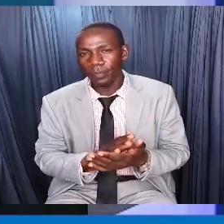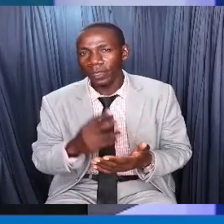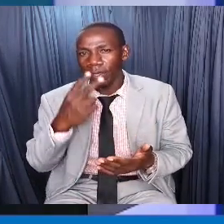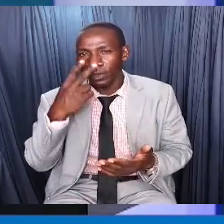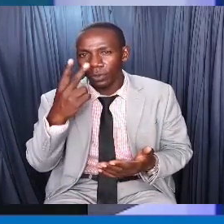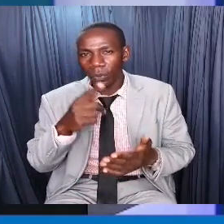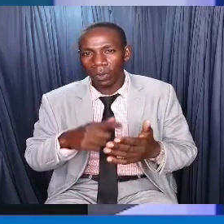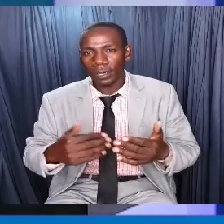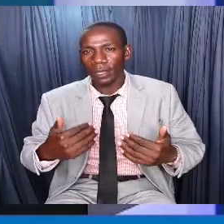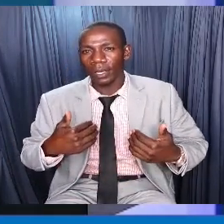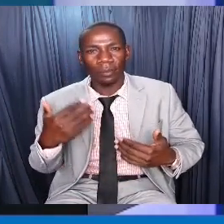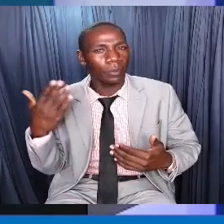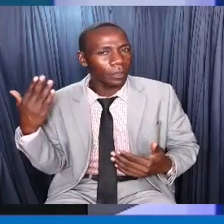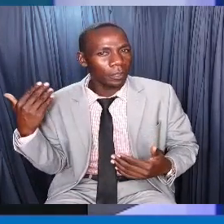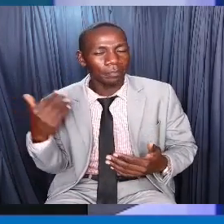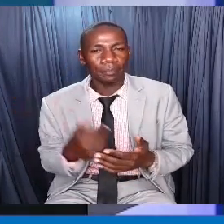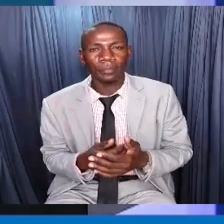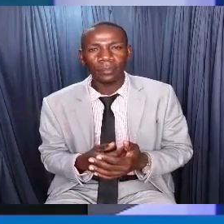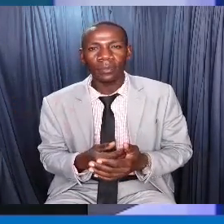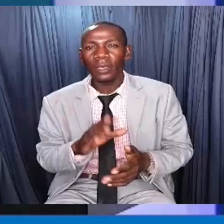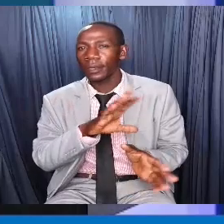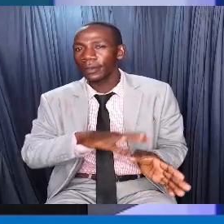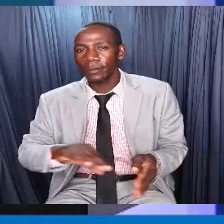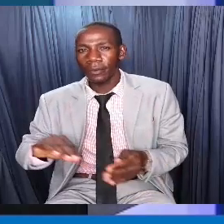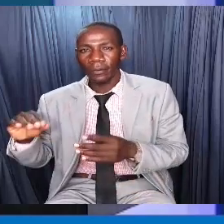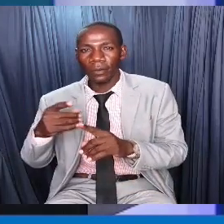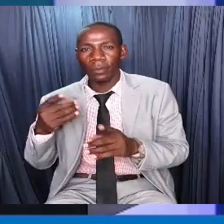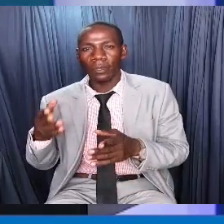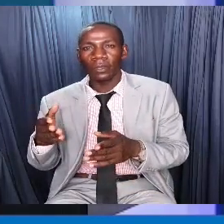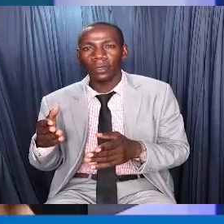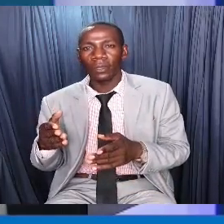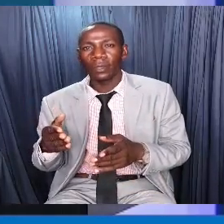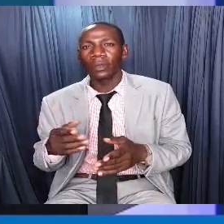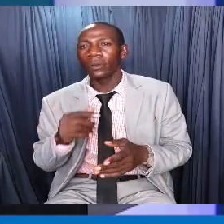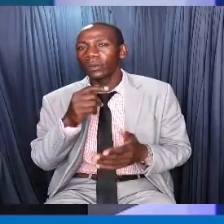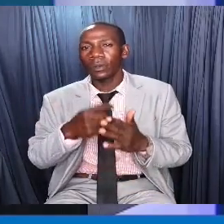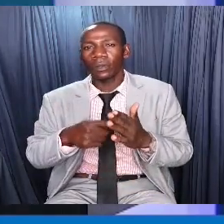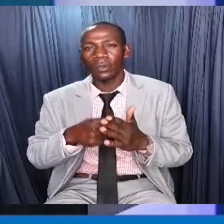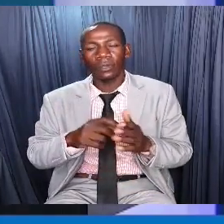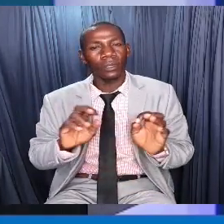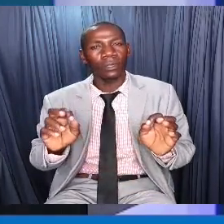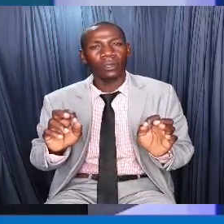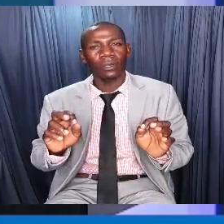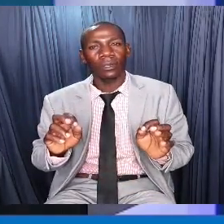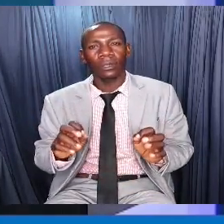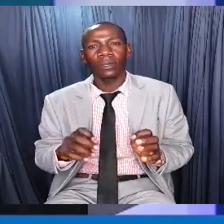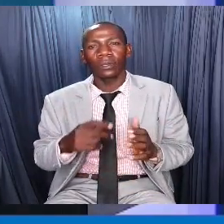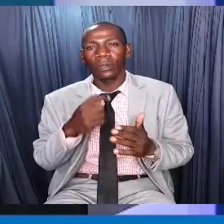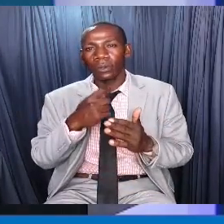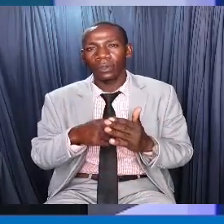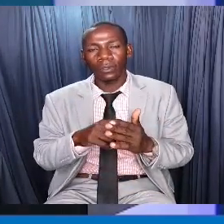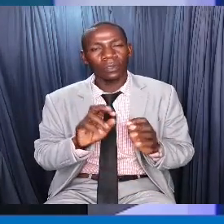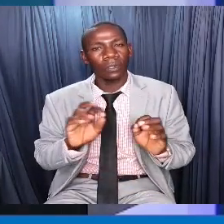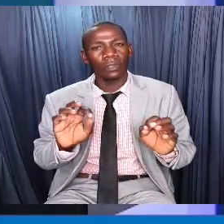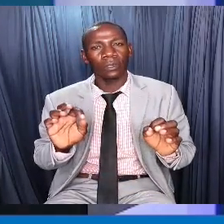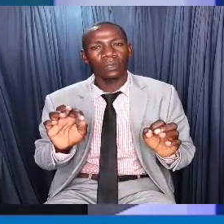ile hali aliyokuwa nayo. Because he saw the condition he had. Na tena imeondoka. Again it has gone away. Bila hata gharama. Without any cost here. Bila kudaiwa chochote.